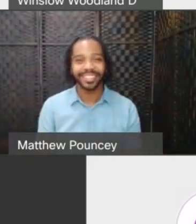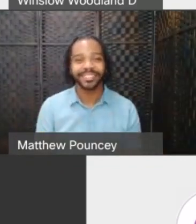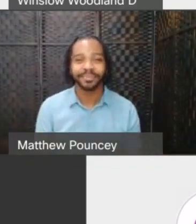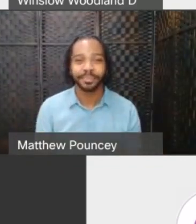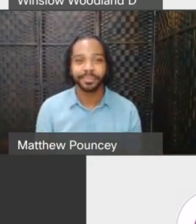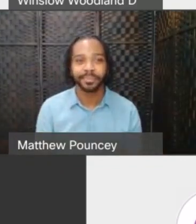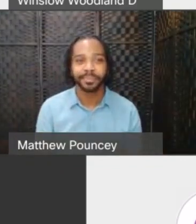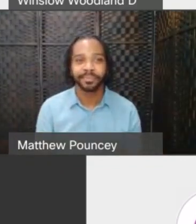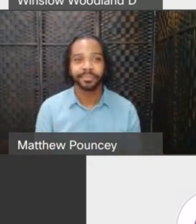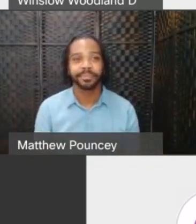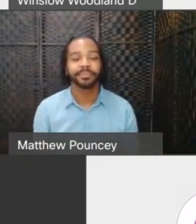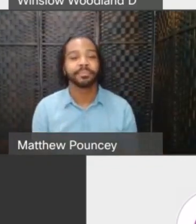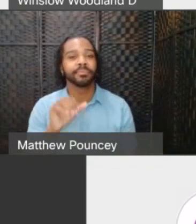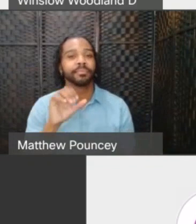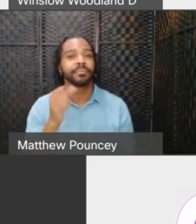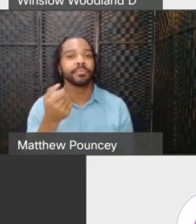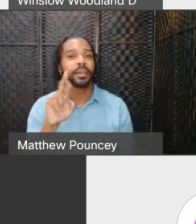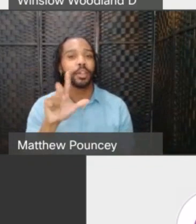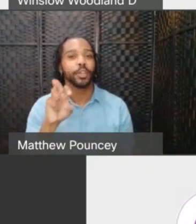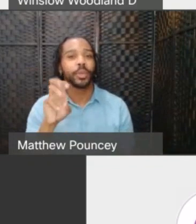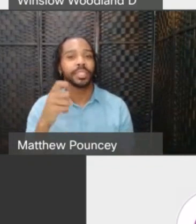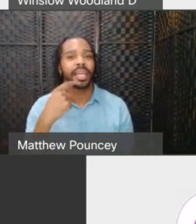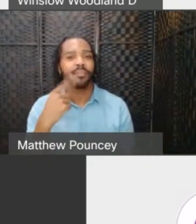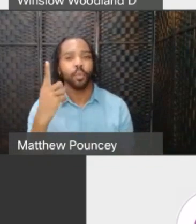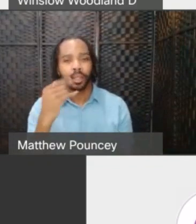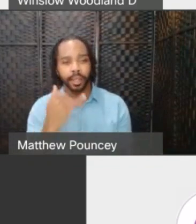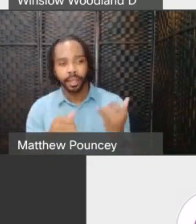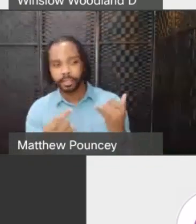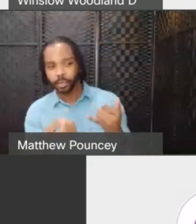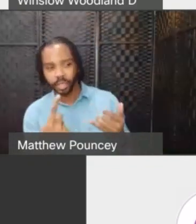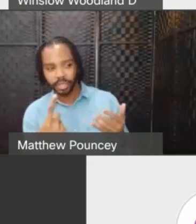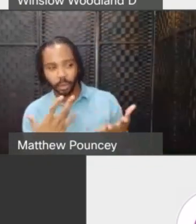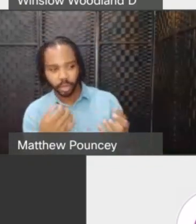And I have one question to follow up on if my notes are correct.